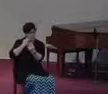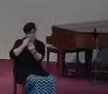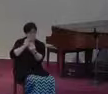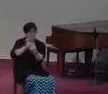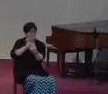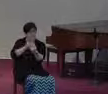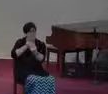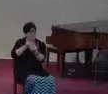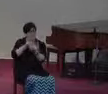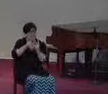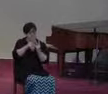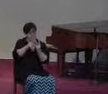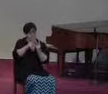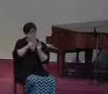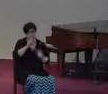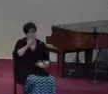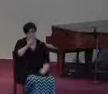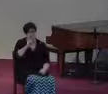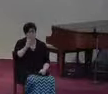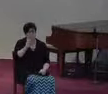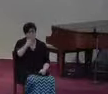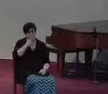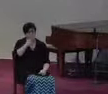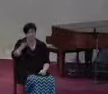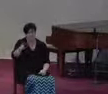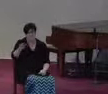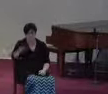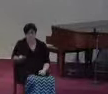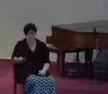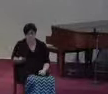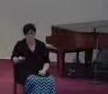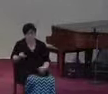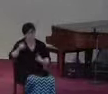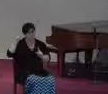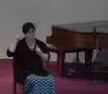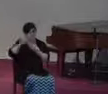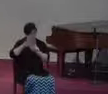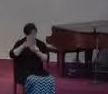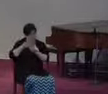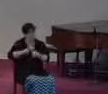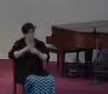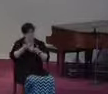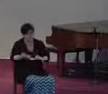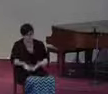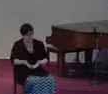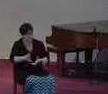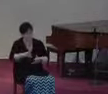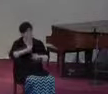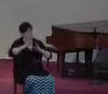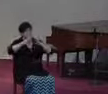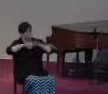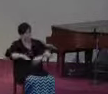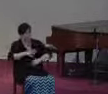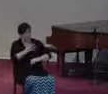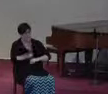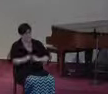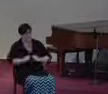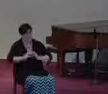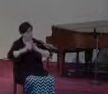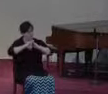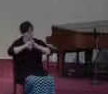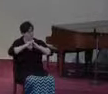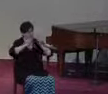And he said, this child is destined to cause the falling and rising of many in Israel and to be a sign that